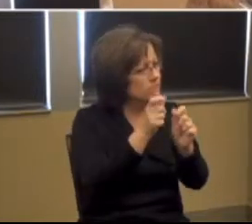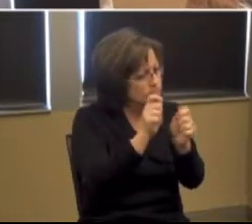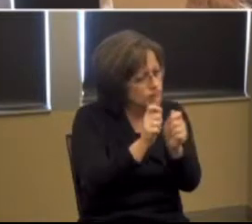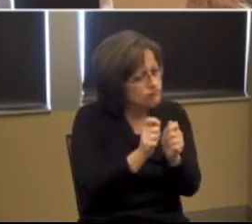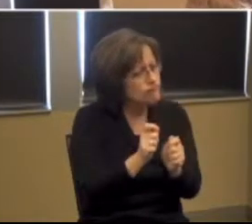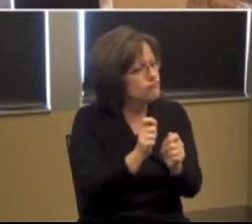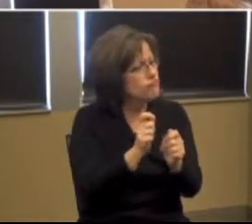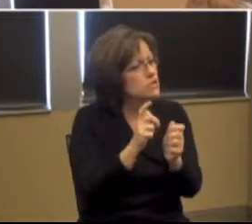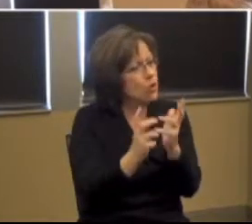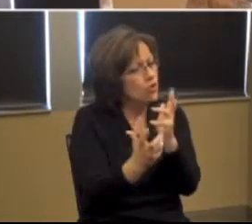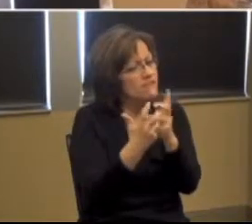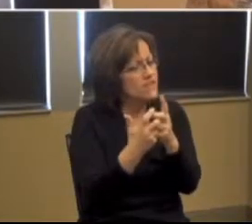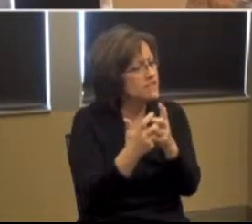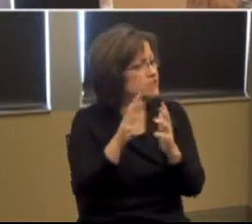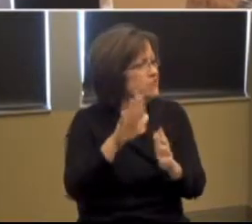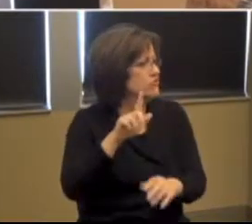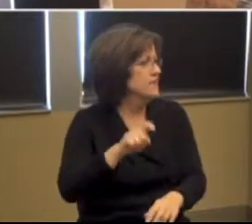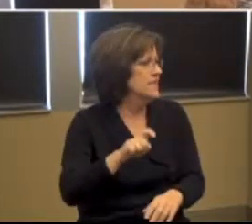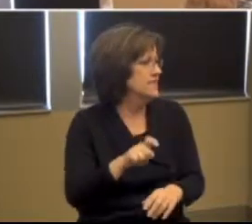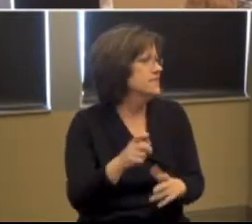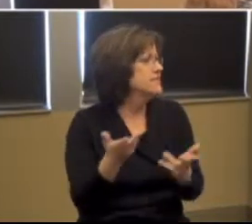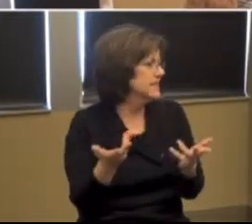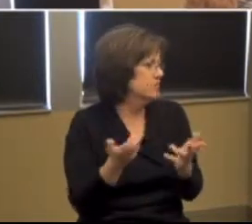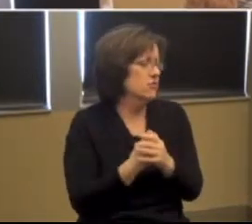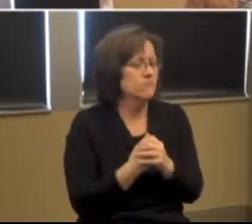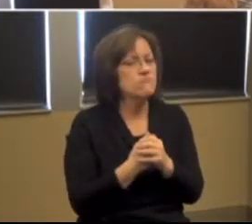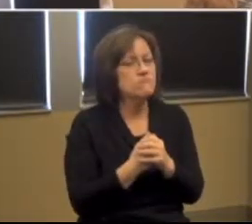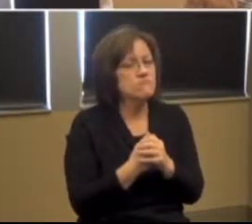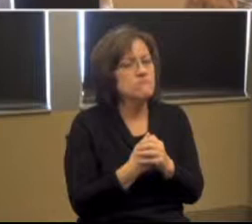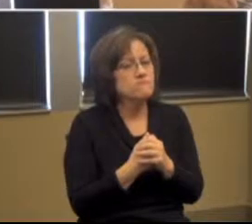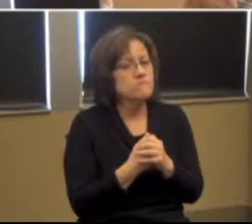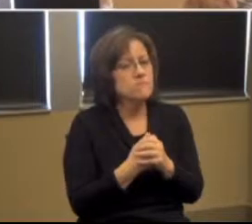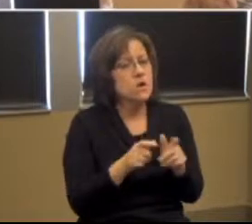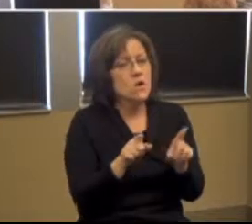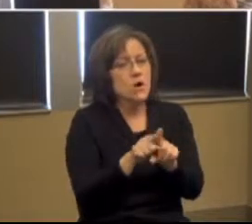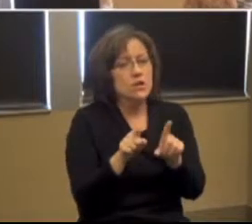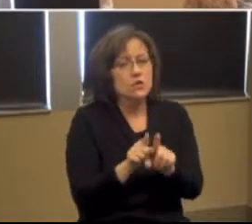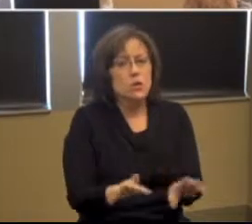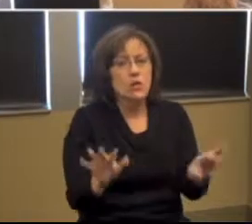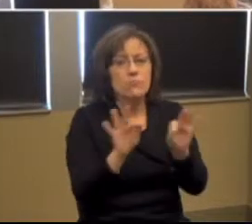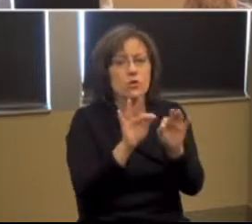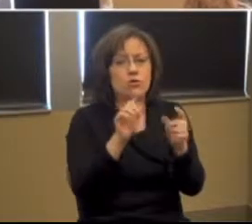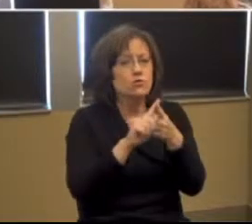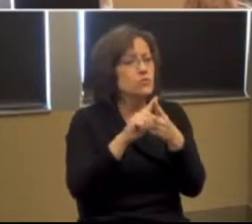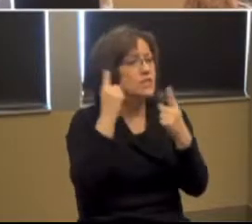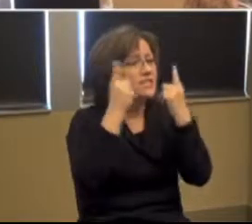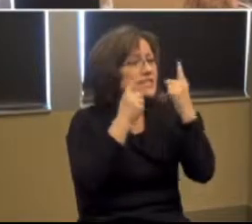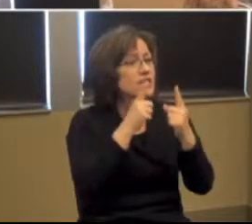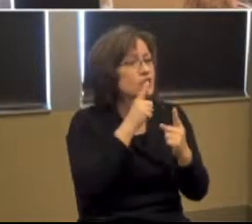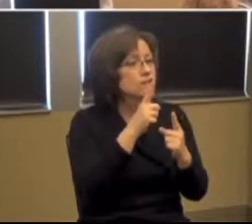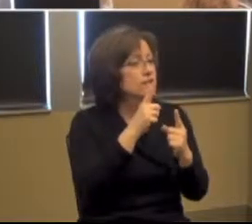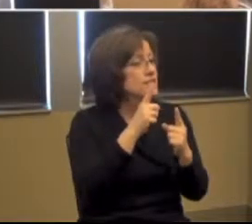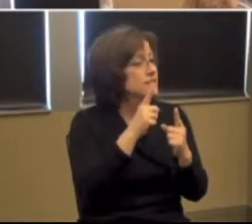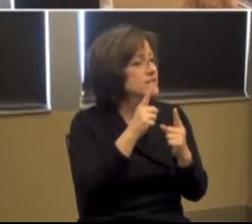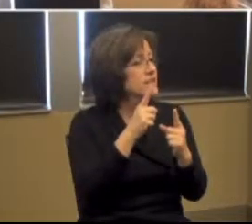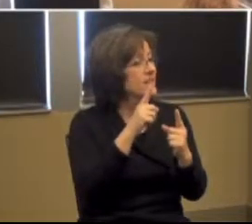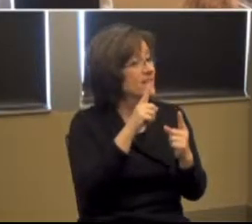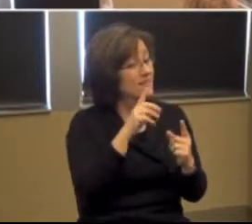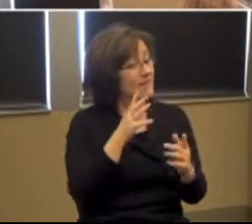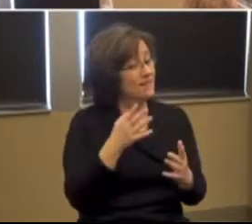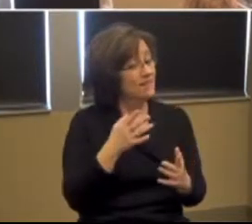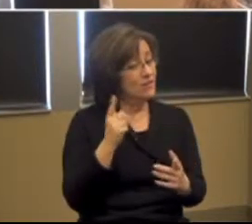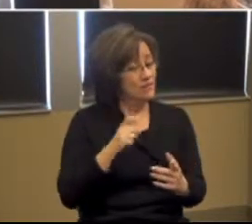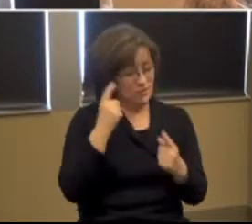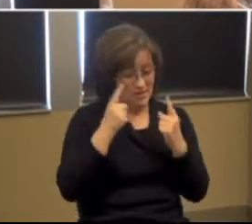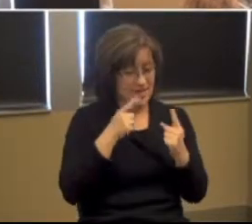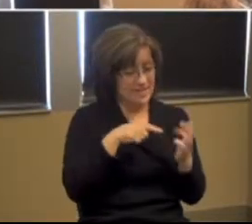so that it fits the student's needs. It's also important to consider the appropriateness of a schedule. I think the other